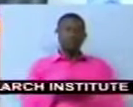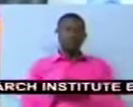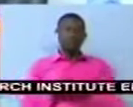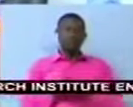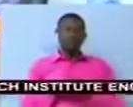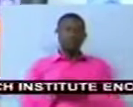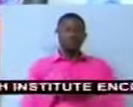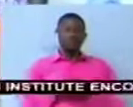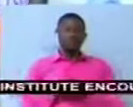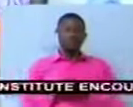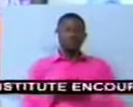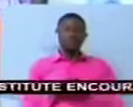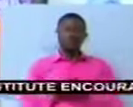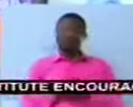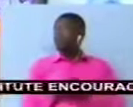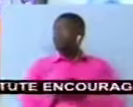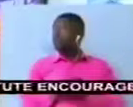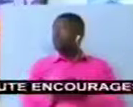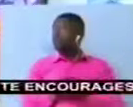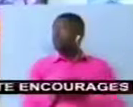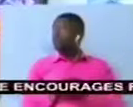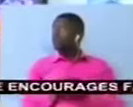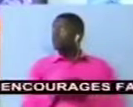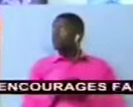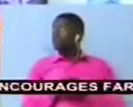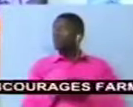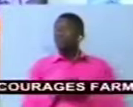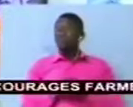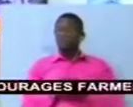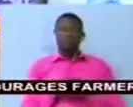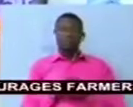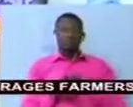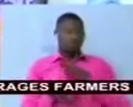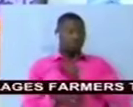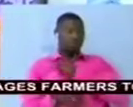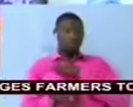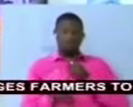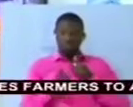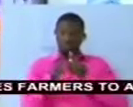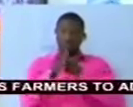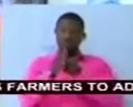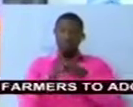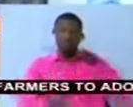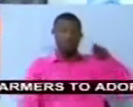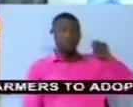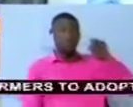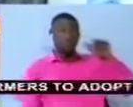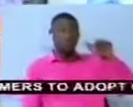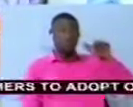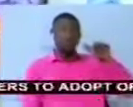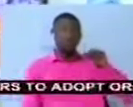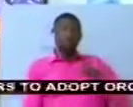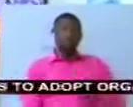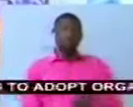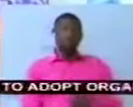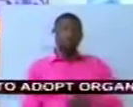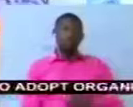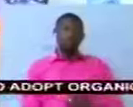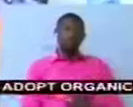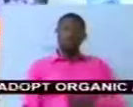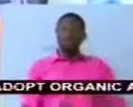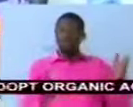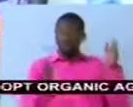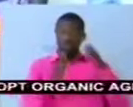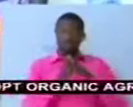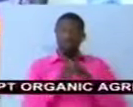top ñewat NIA topasi len mom itam. The boss also followed him to the NIA. Ben waxtan ñomi nen ñom boss yi fofu. Until they